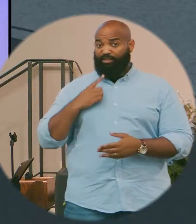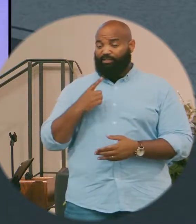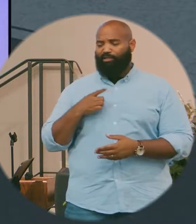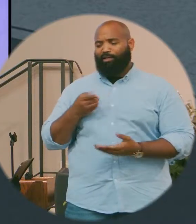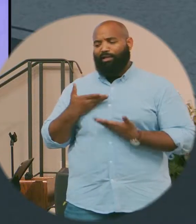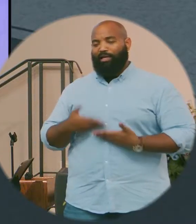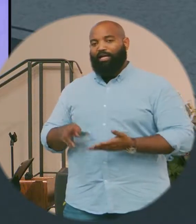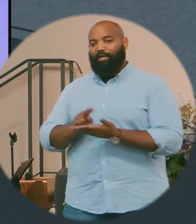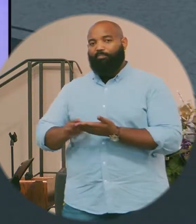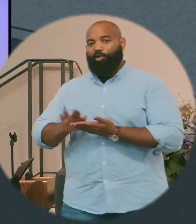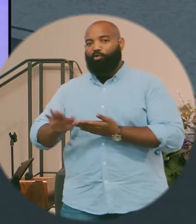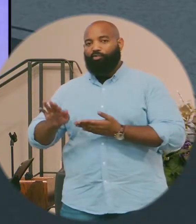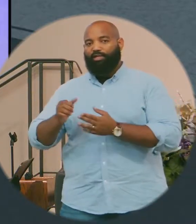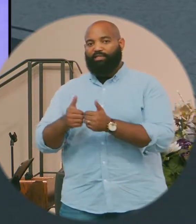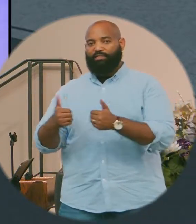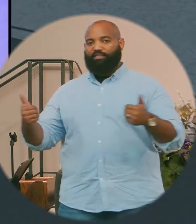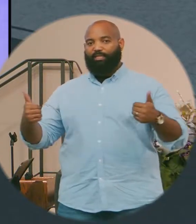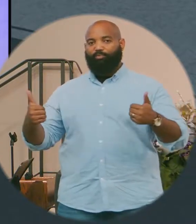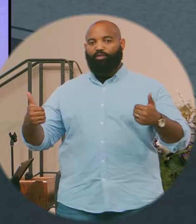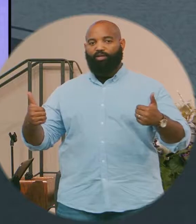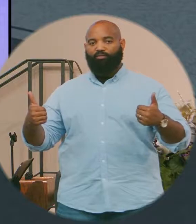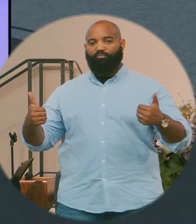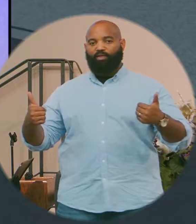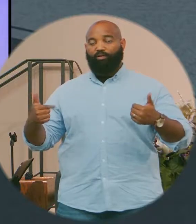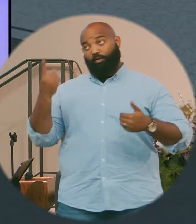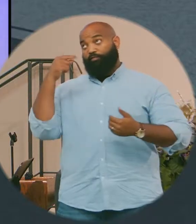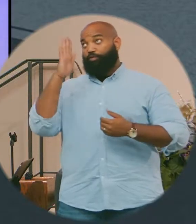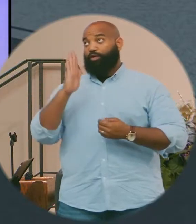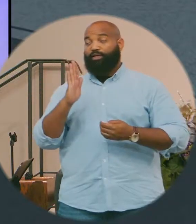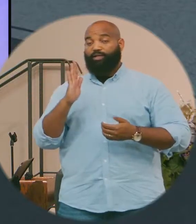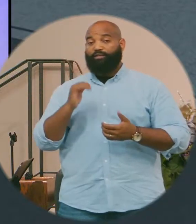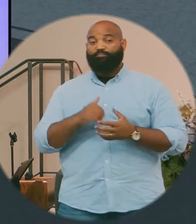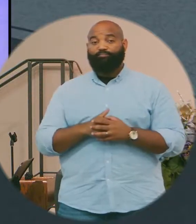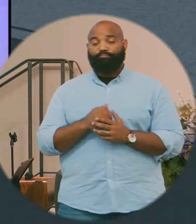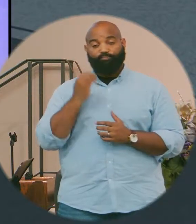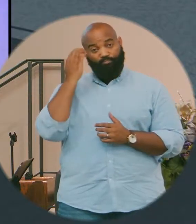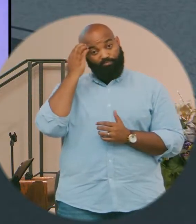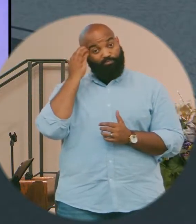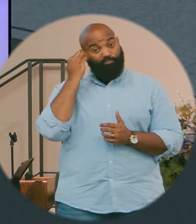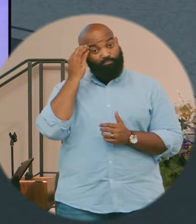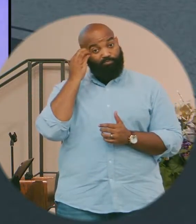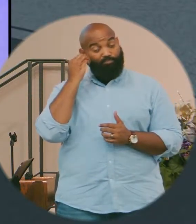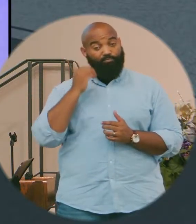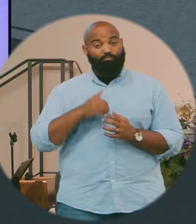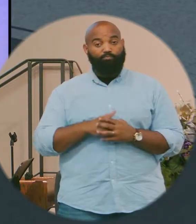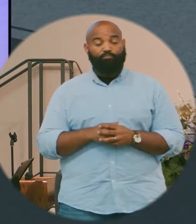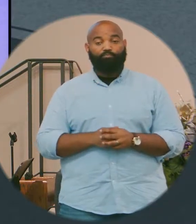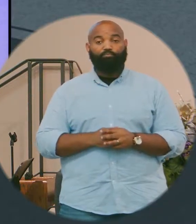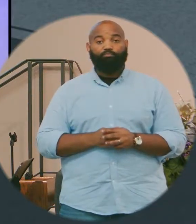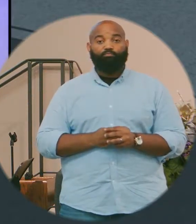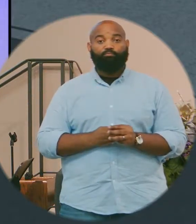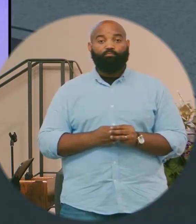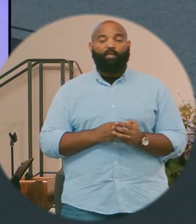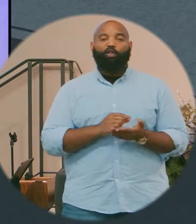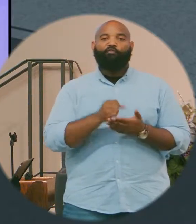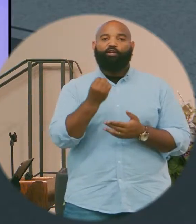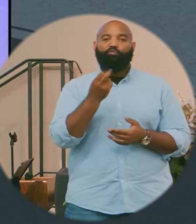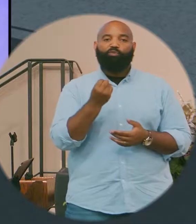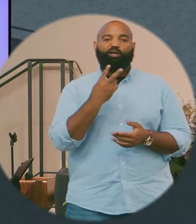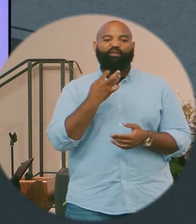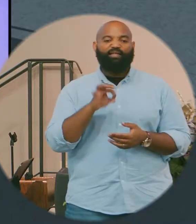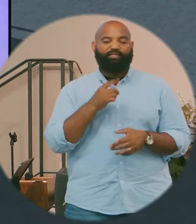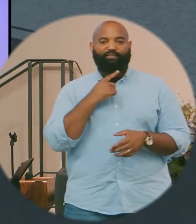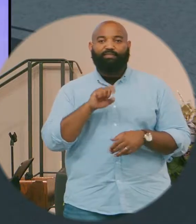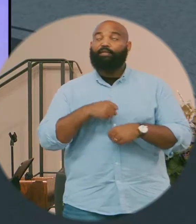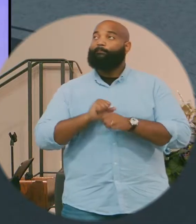from unclean things. Verses 12 through 19, David says stuff like, restore me the joy.